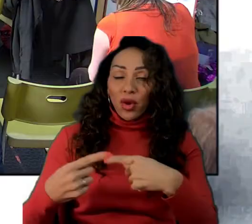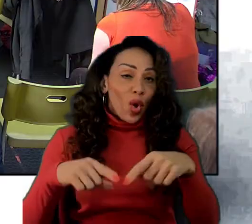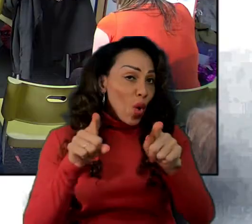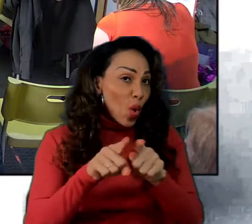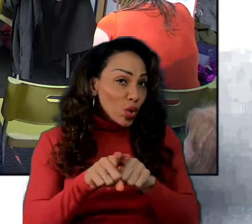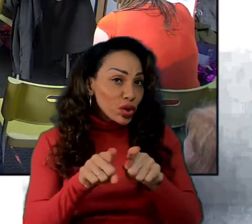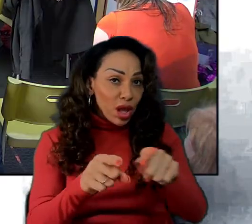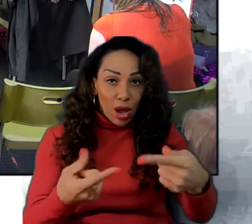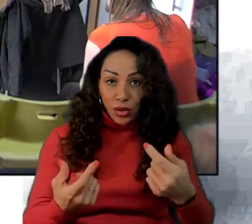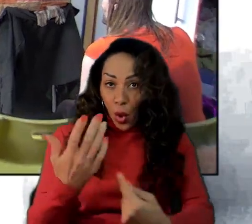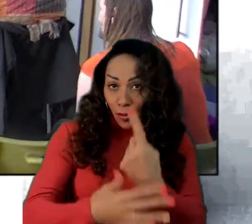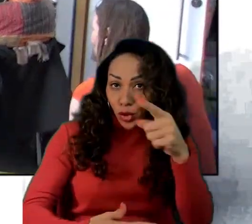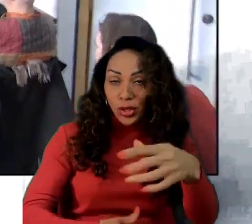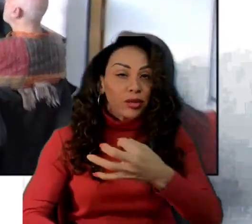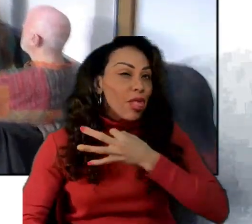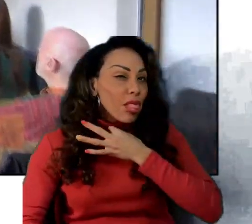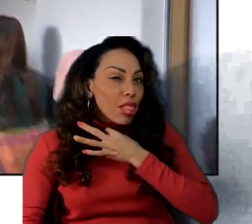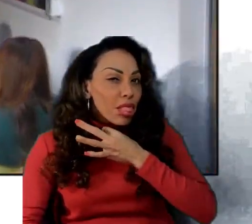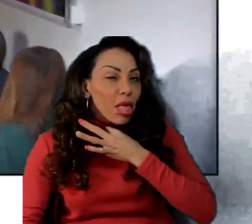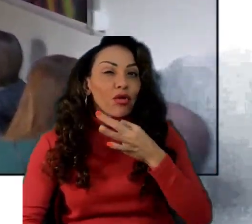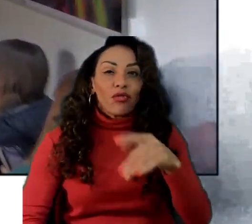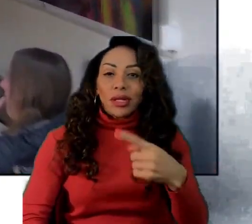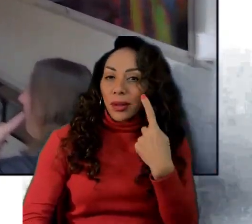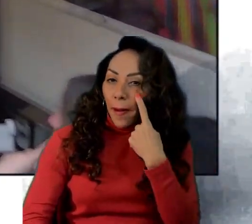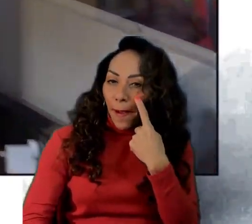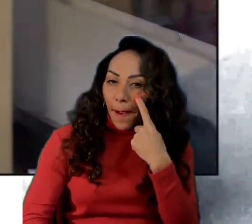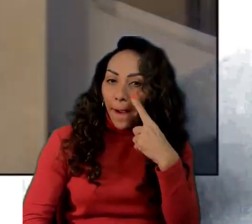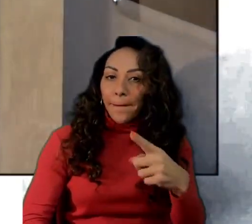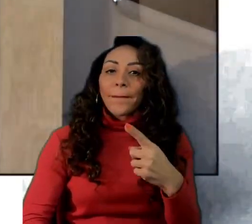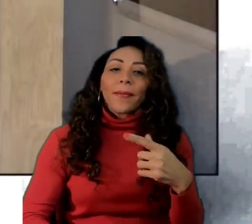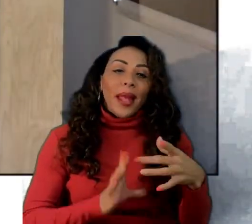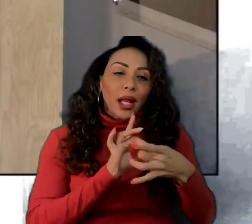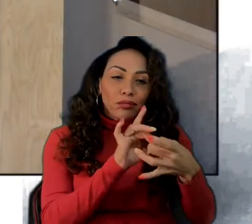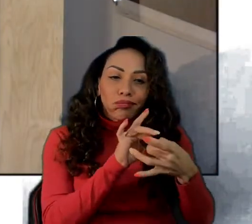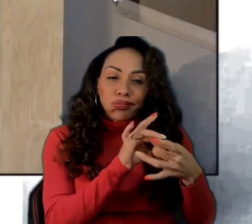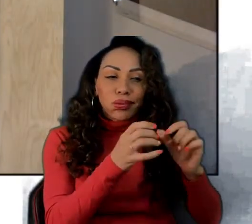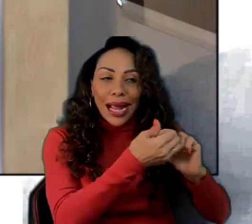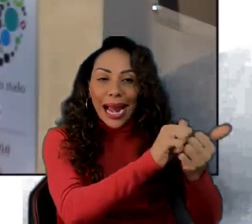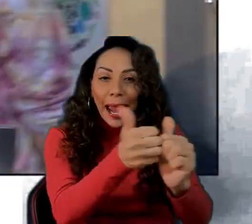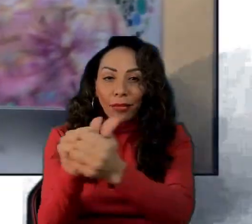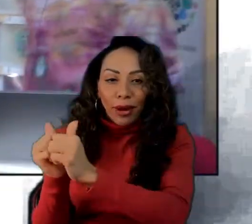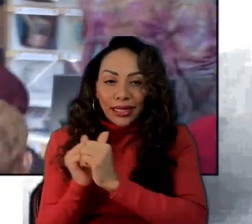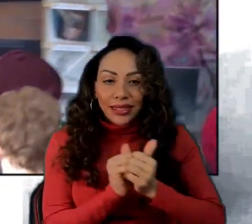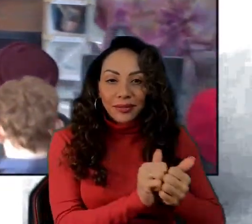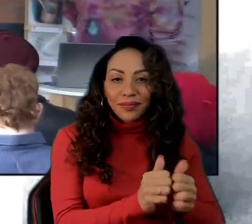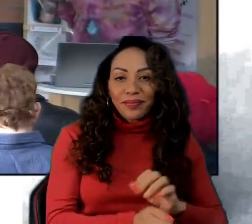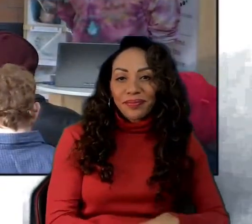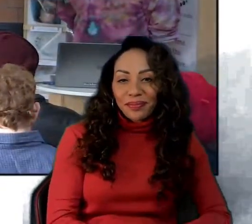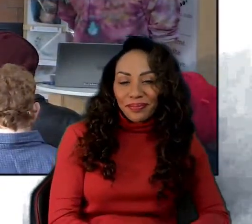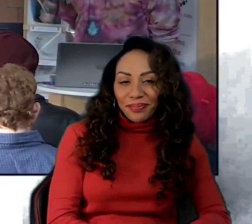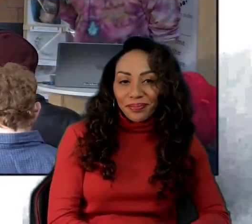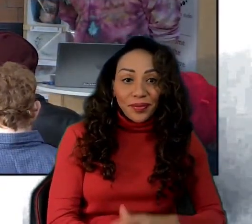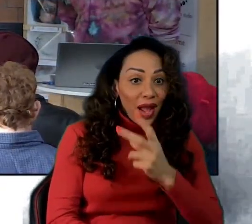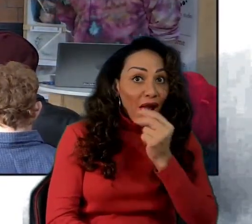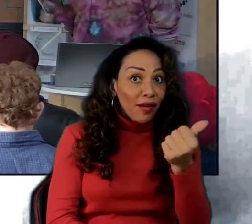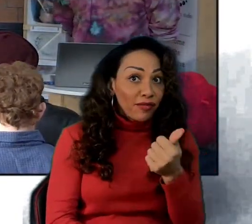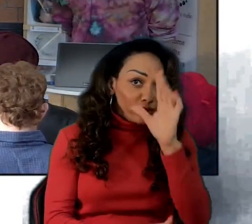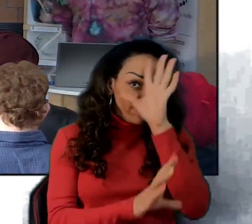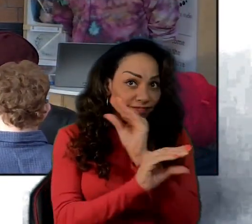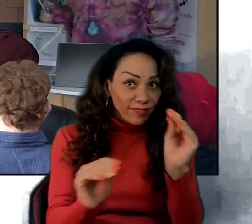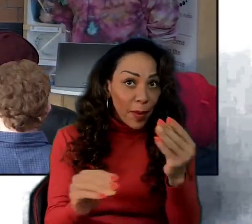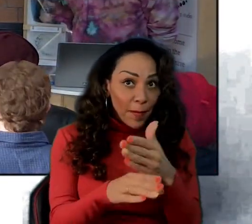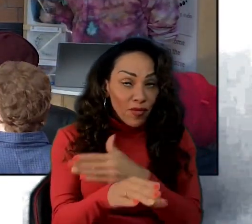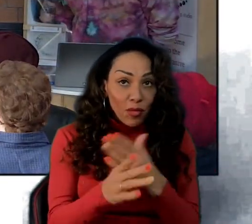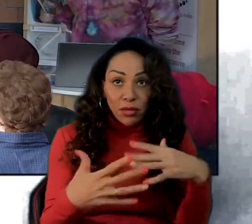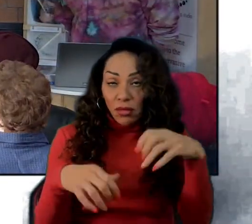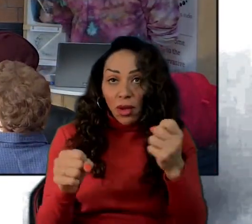take risks with embryonic ideas and to make some time for collaboration. So a few notes before we begin. Please do feel